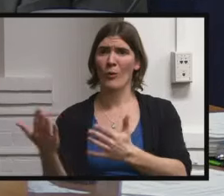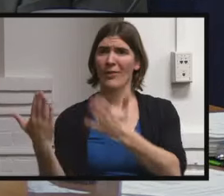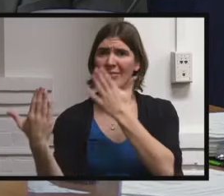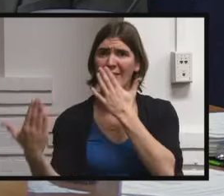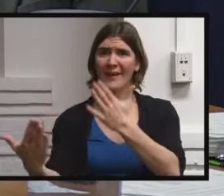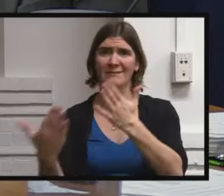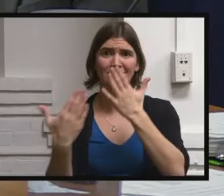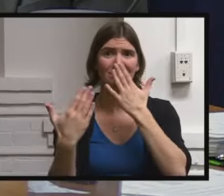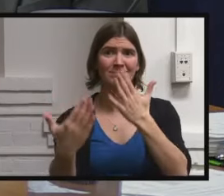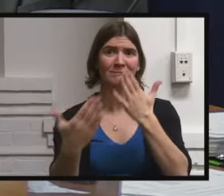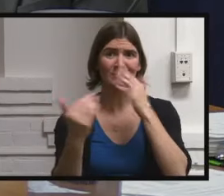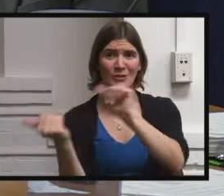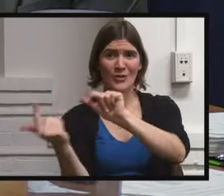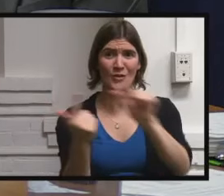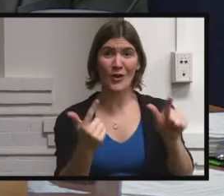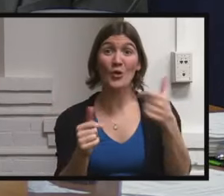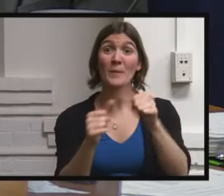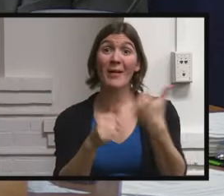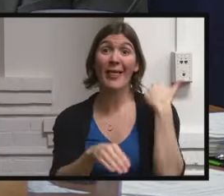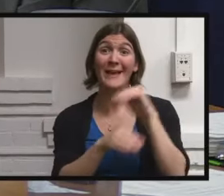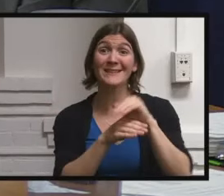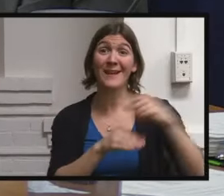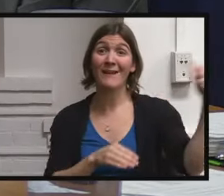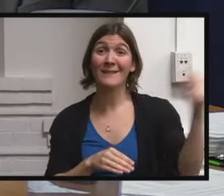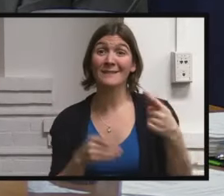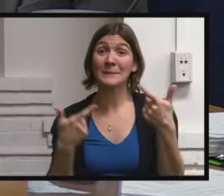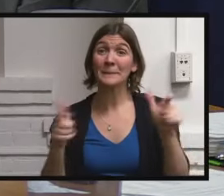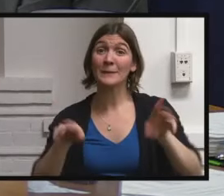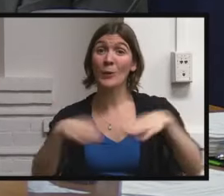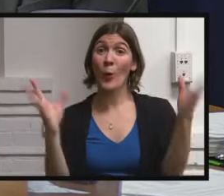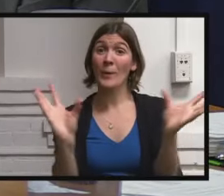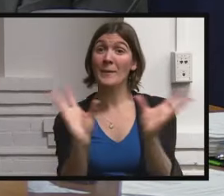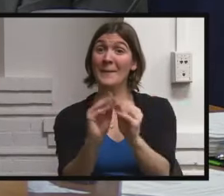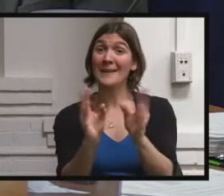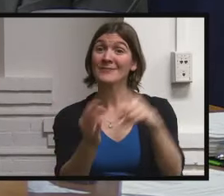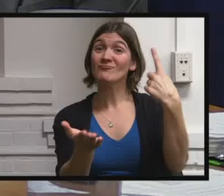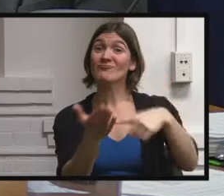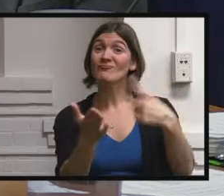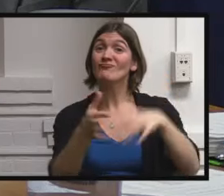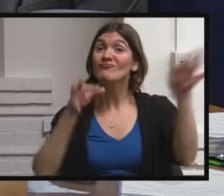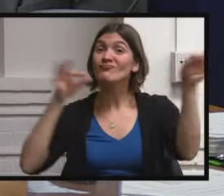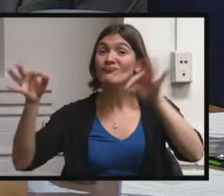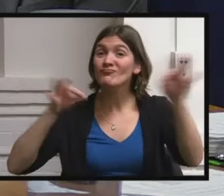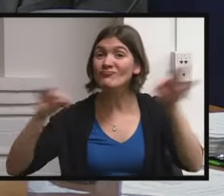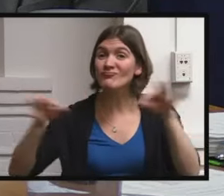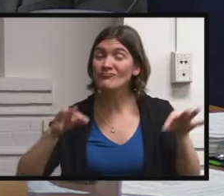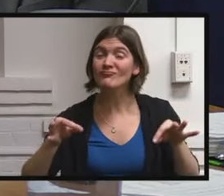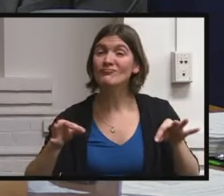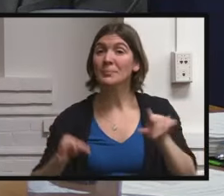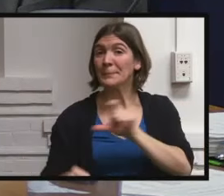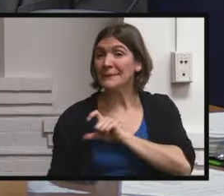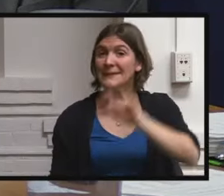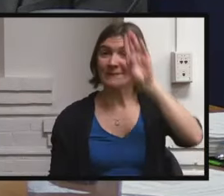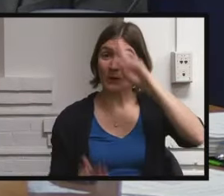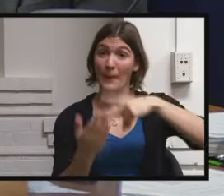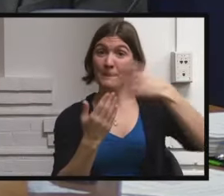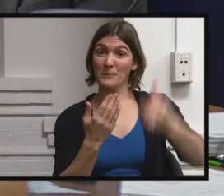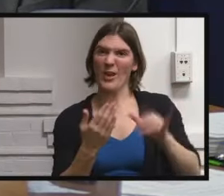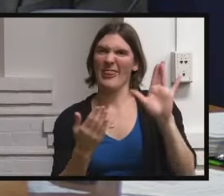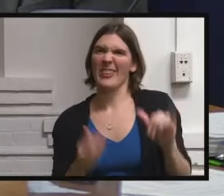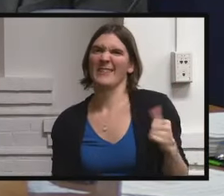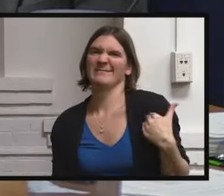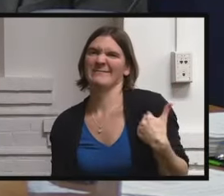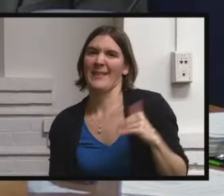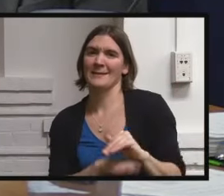thank everybody who came out and participated in our discussion yesterday about the